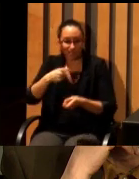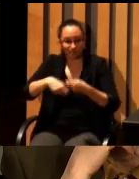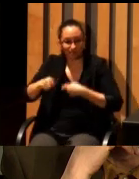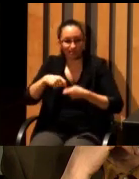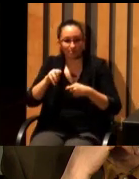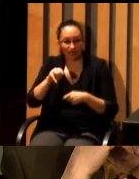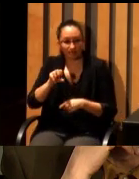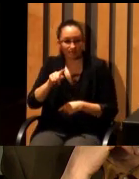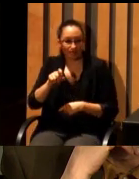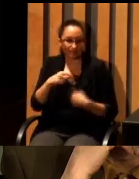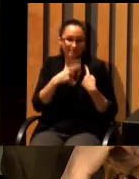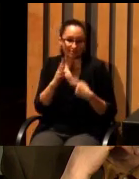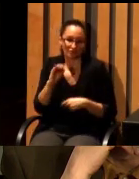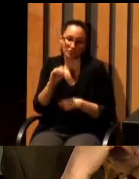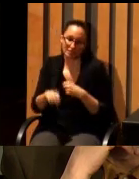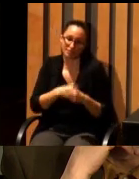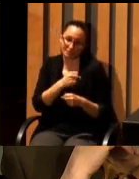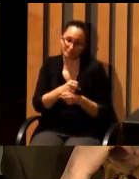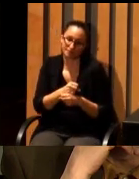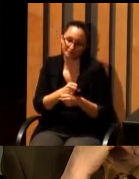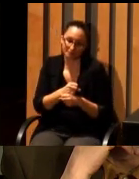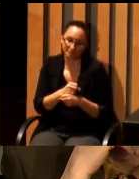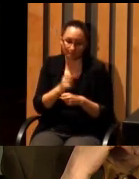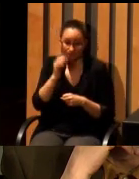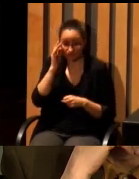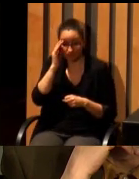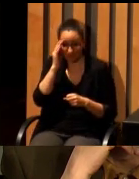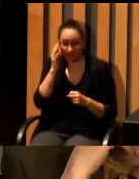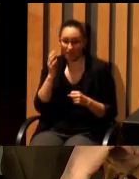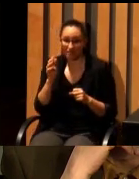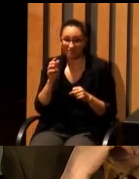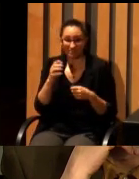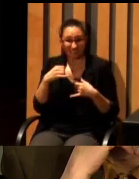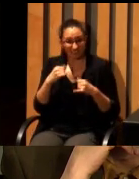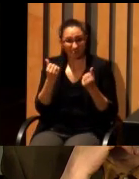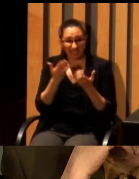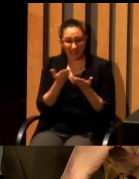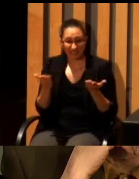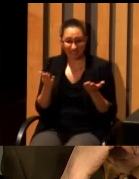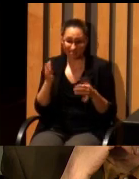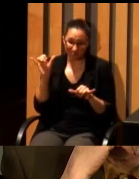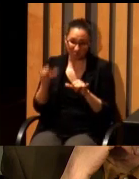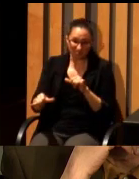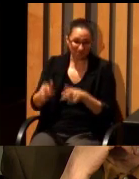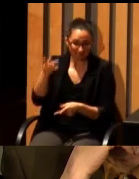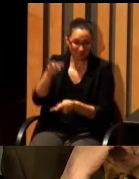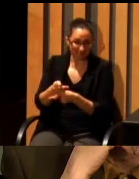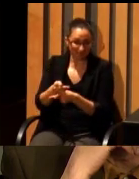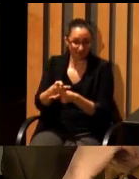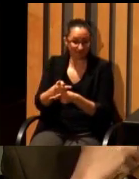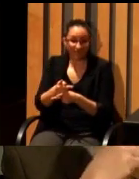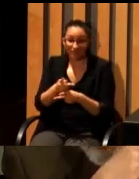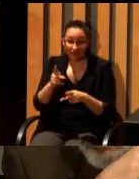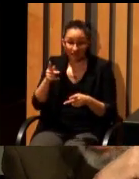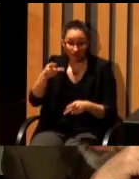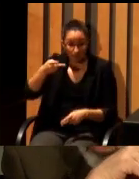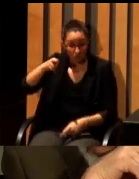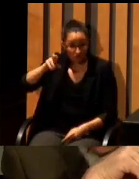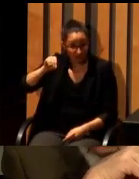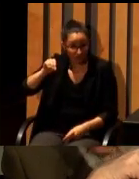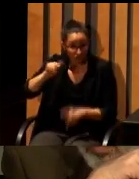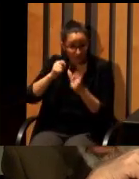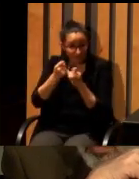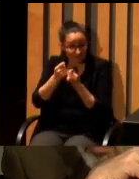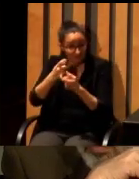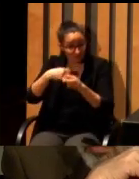so. But a lot has stayed the same, too. No professional team has ever changed its Indian-themed nickname, though